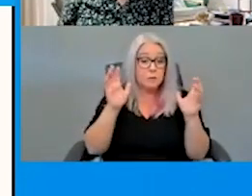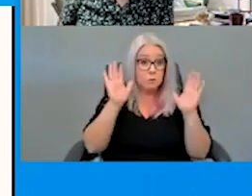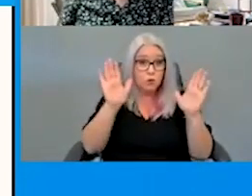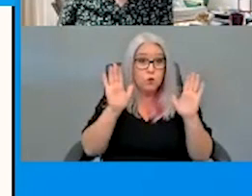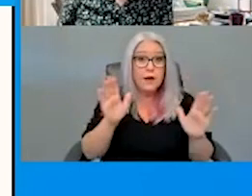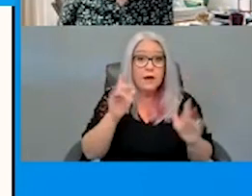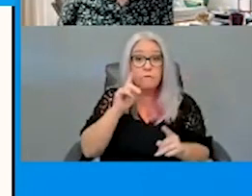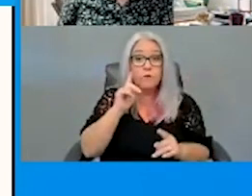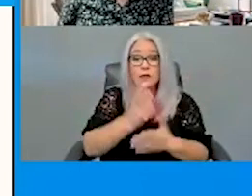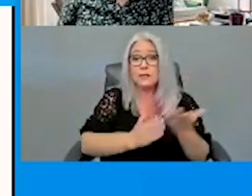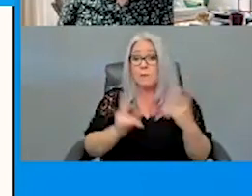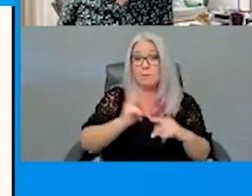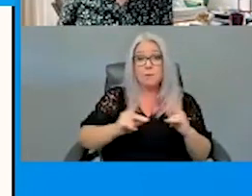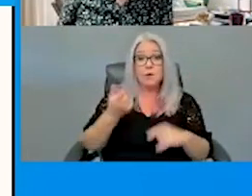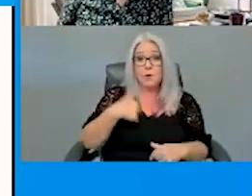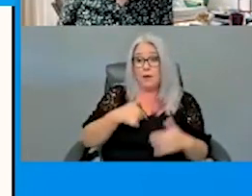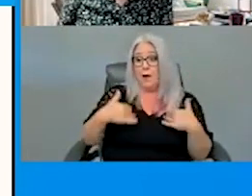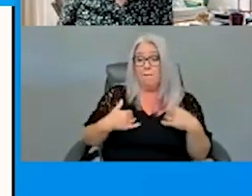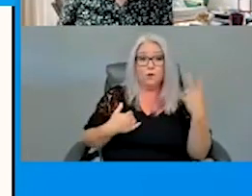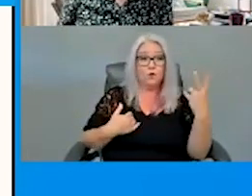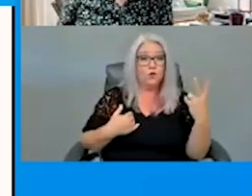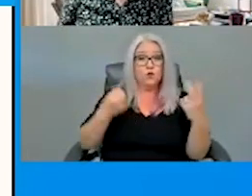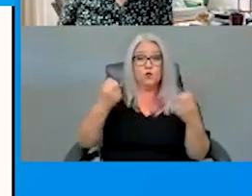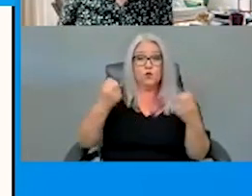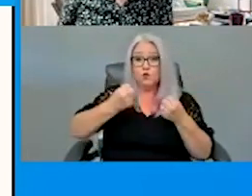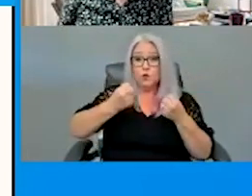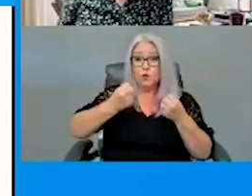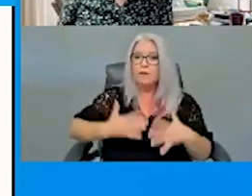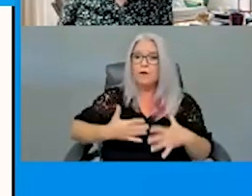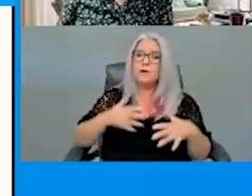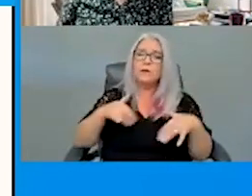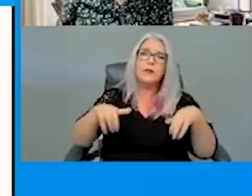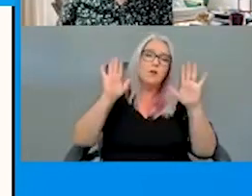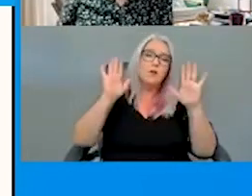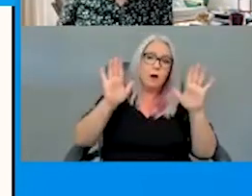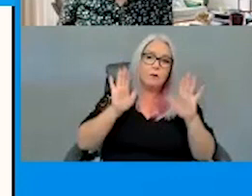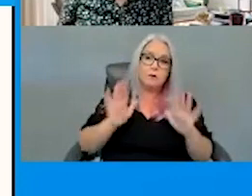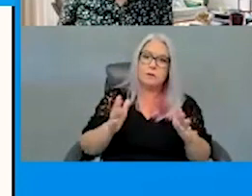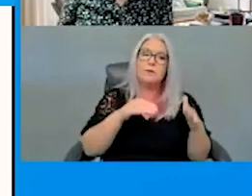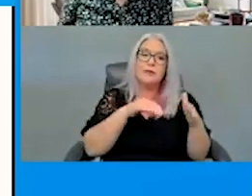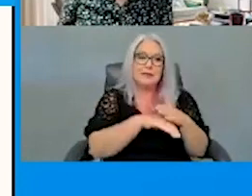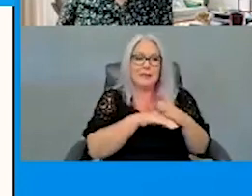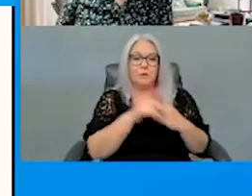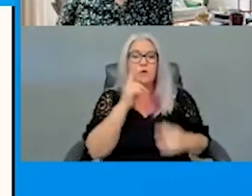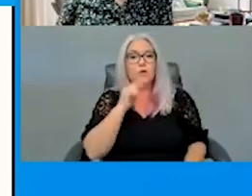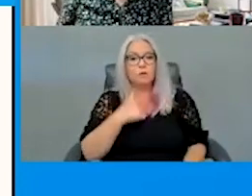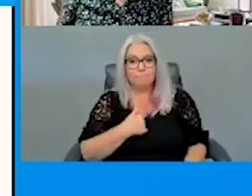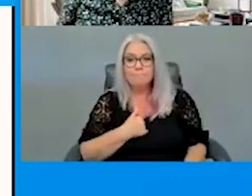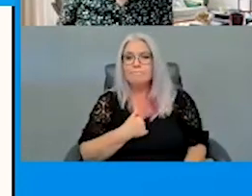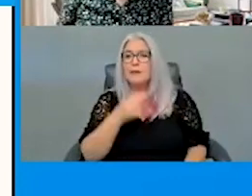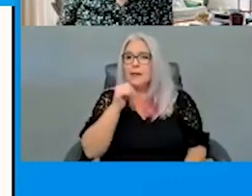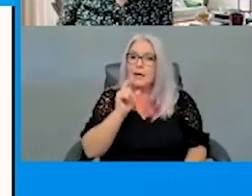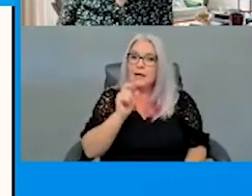for our family where we have 2 drivers, that's fantastic. It's a lot more accessible for me not to have to get out of my vehicle. But